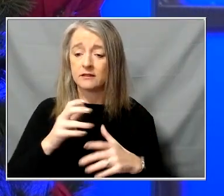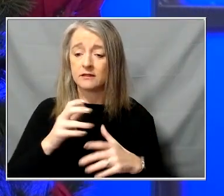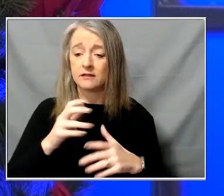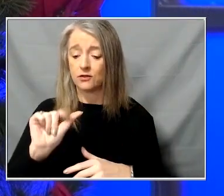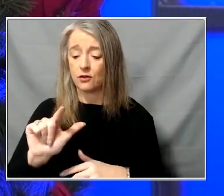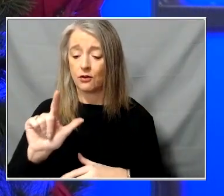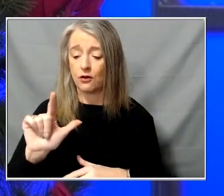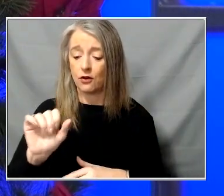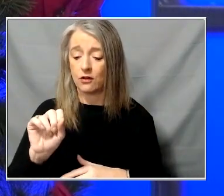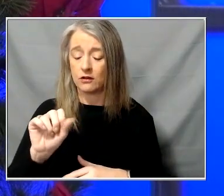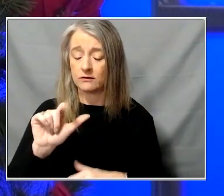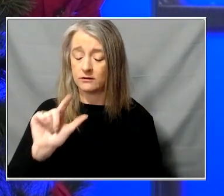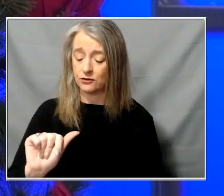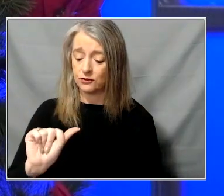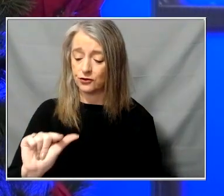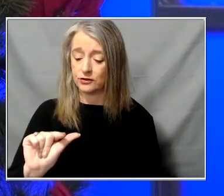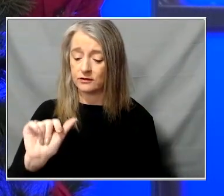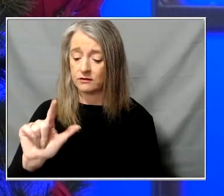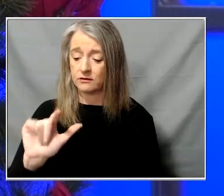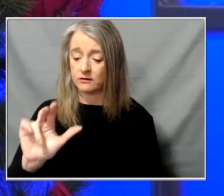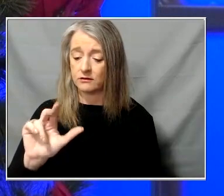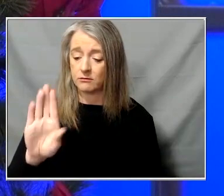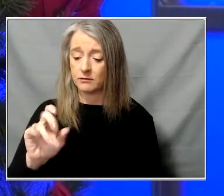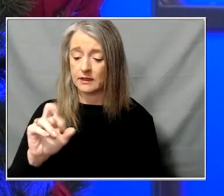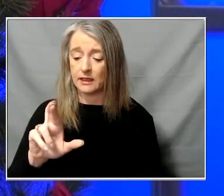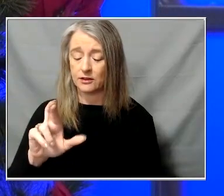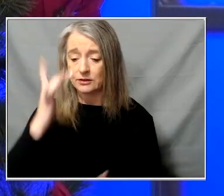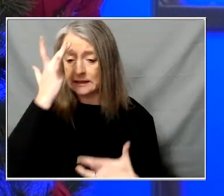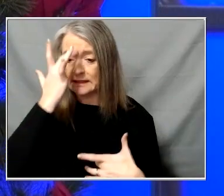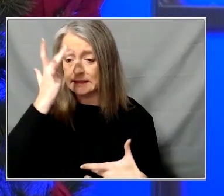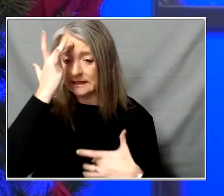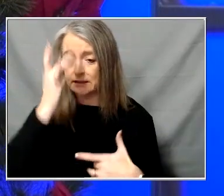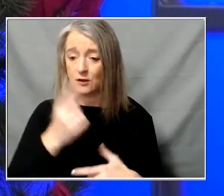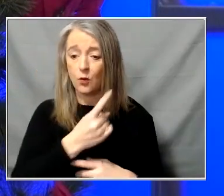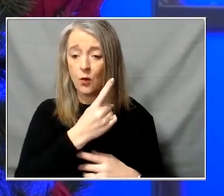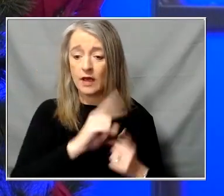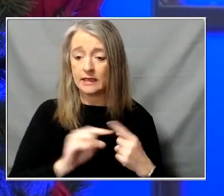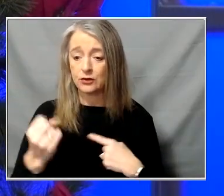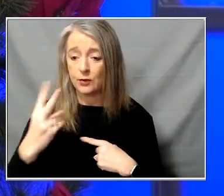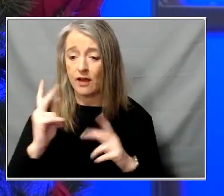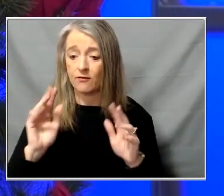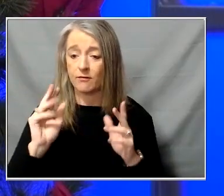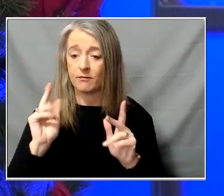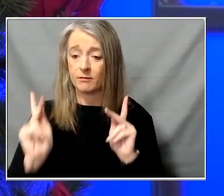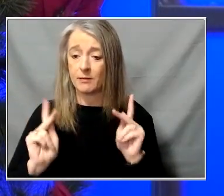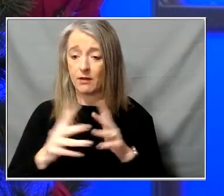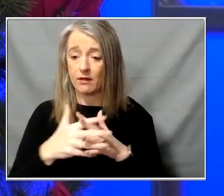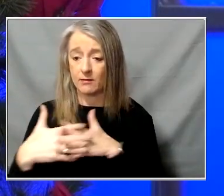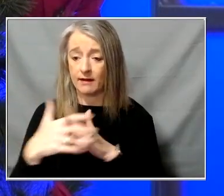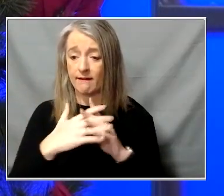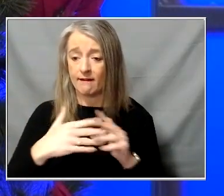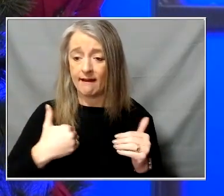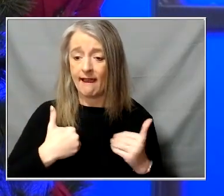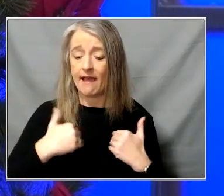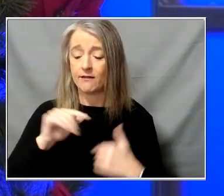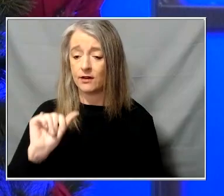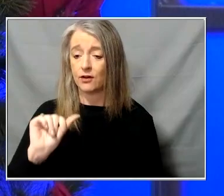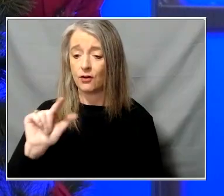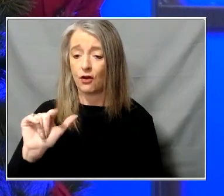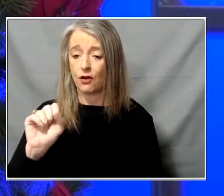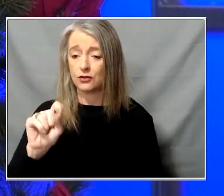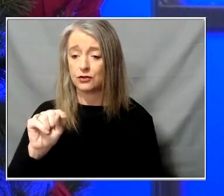disease. Experts estimate as many as 1 in 12 Americans have gallstones, but most people don't even know they have them, and they have no